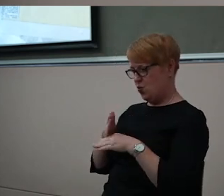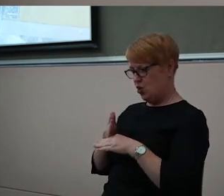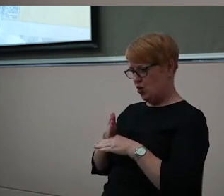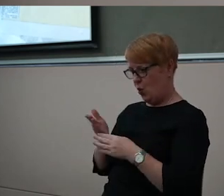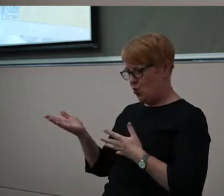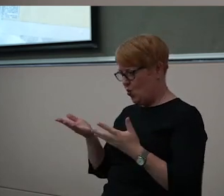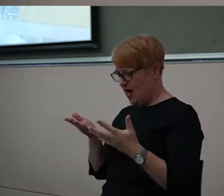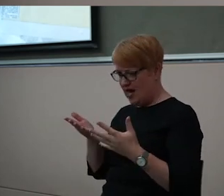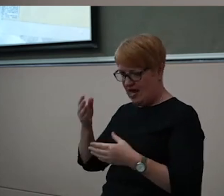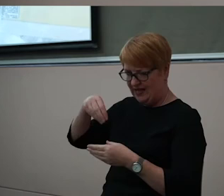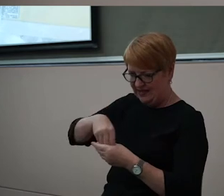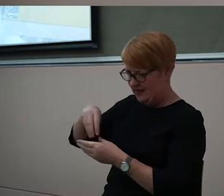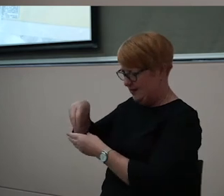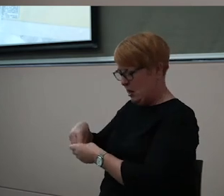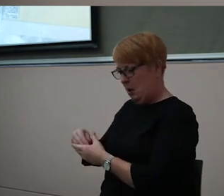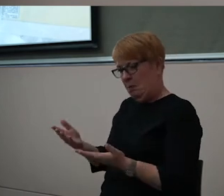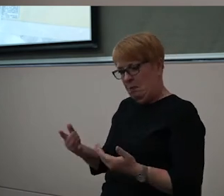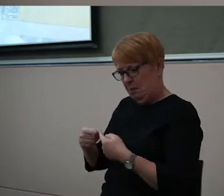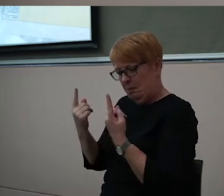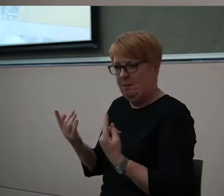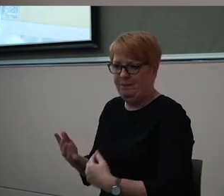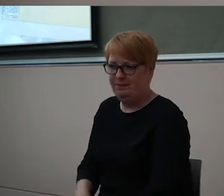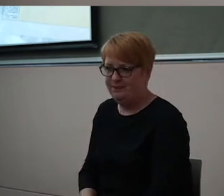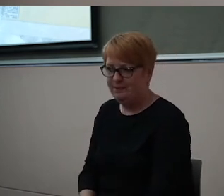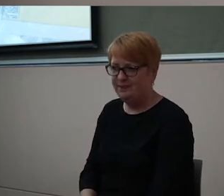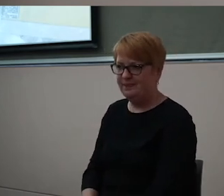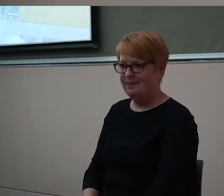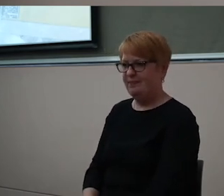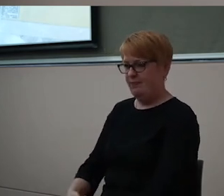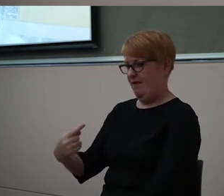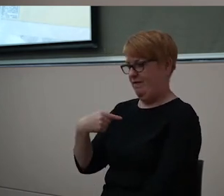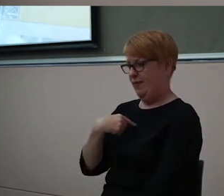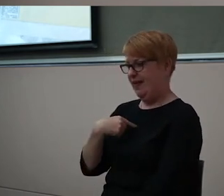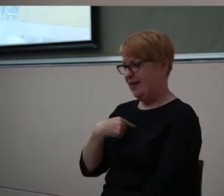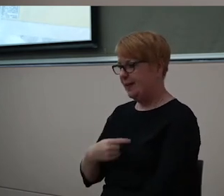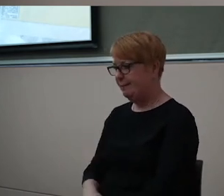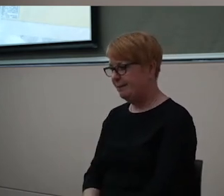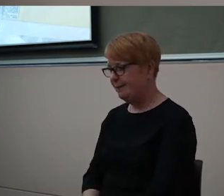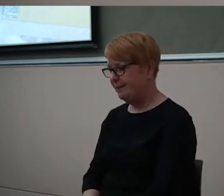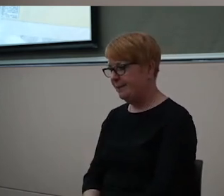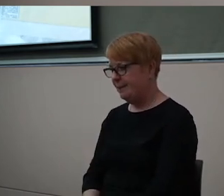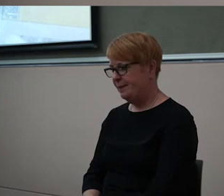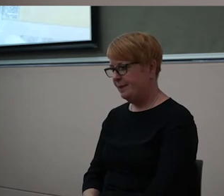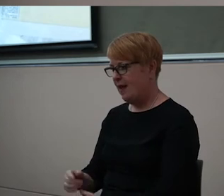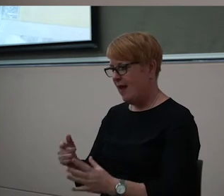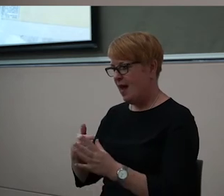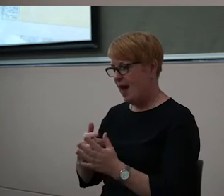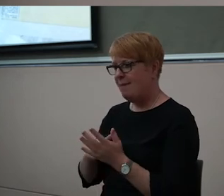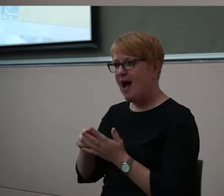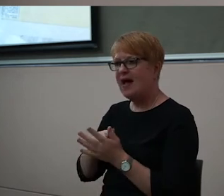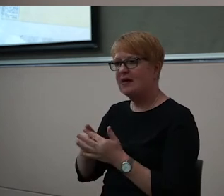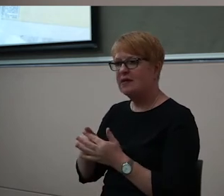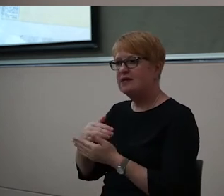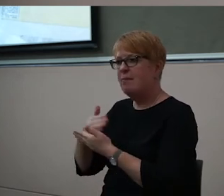dear friend, who had this event at the ICA in London, and it was called Autoethnography as Refusal.